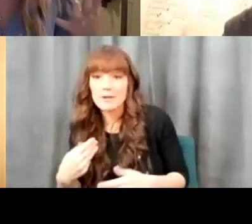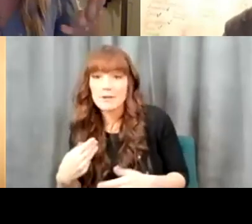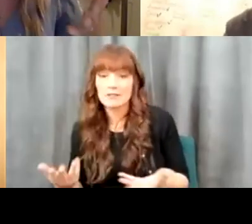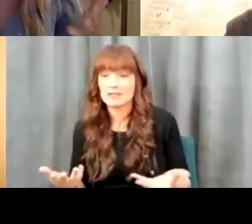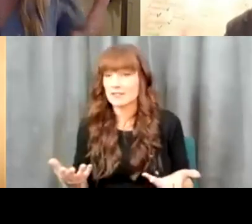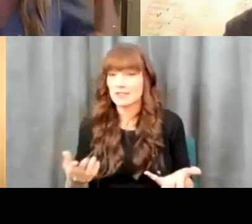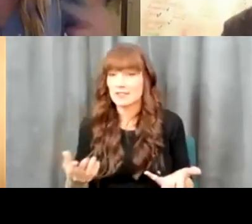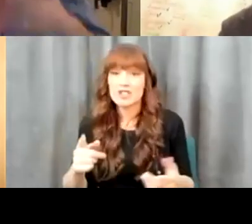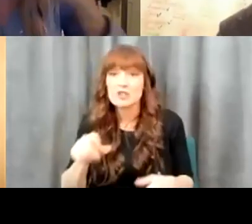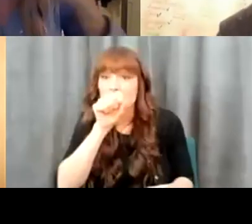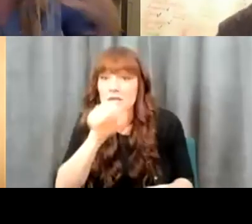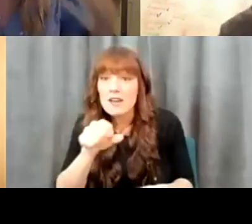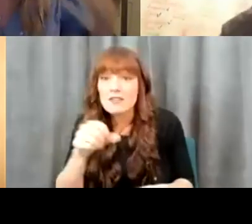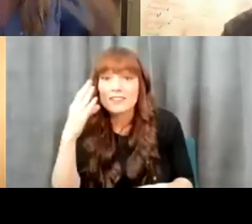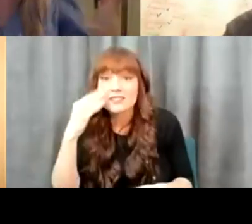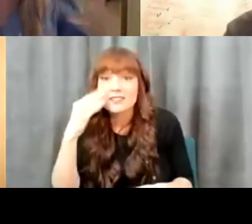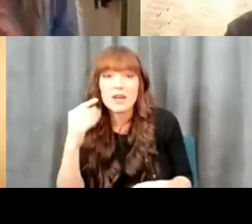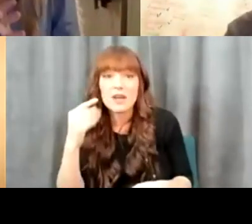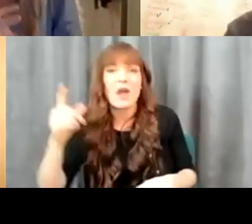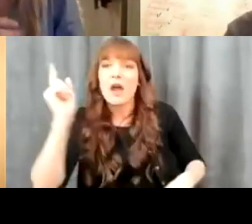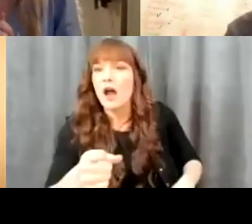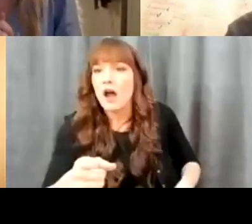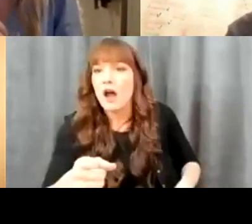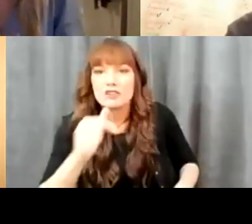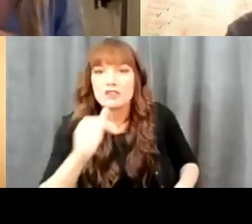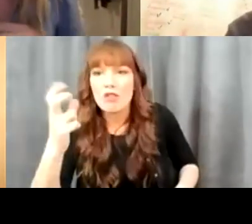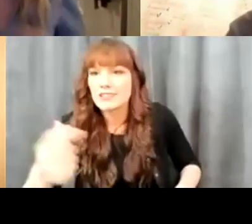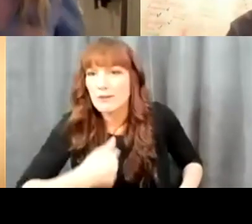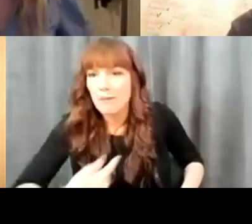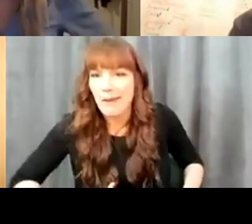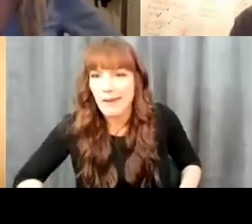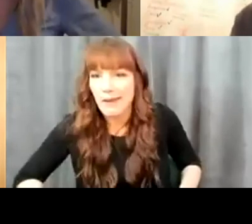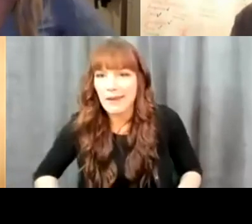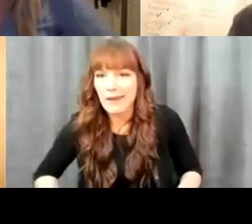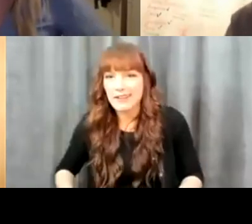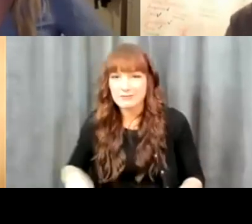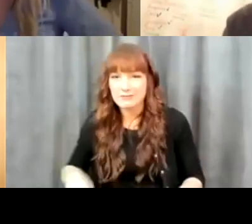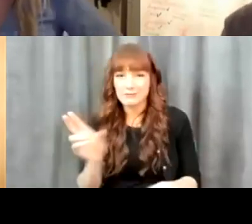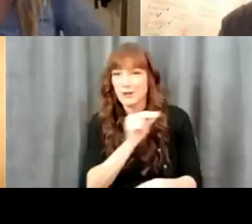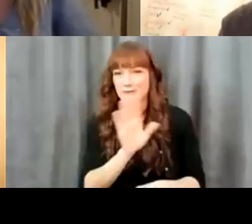Did you love this experience? What my advice is, don't listen to me. No.